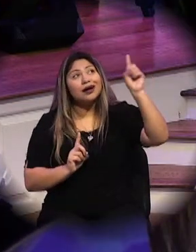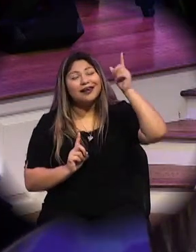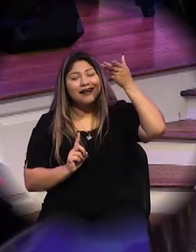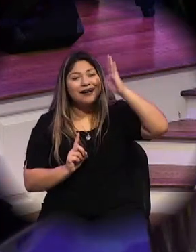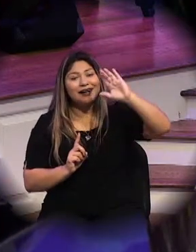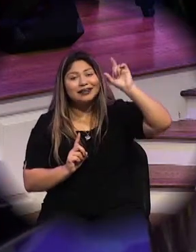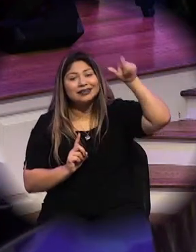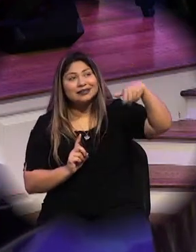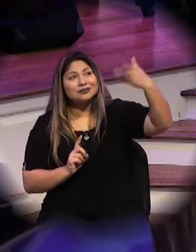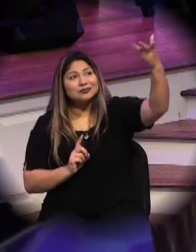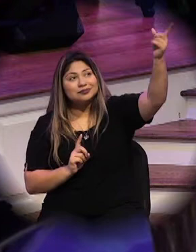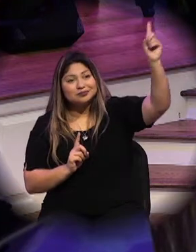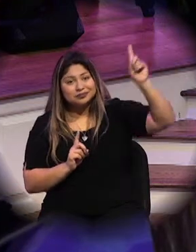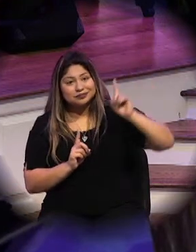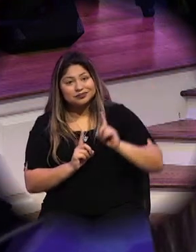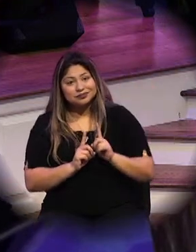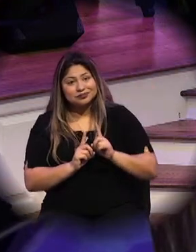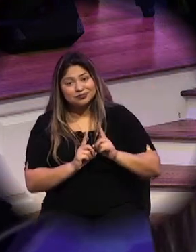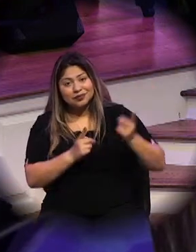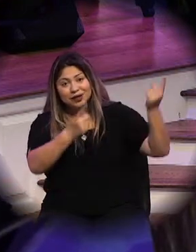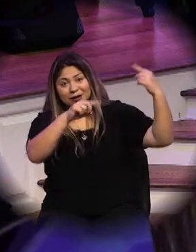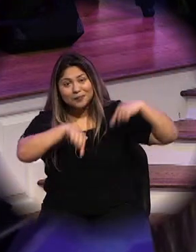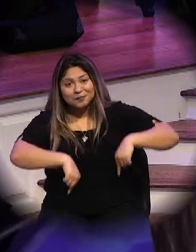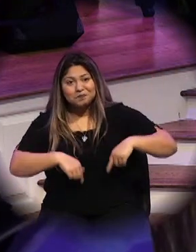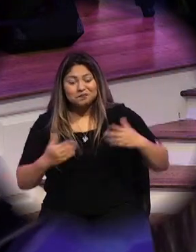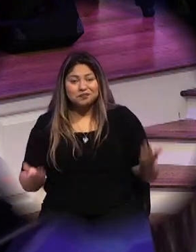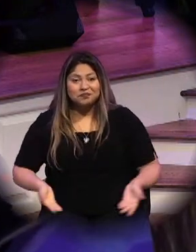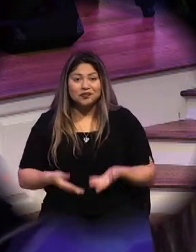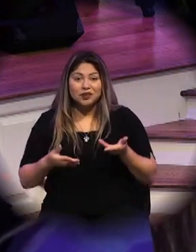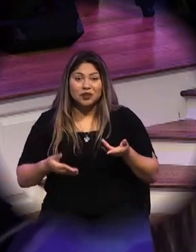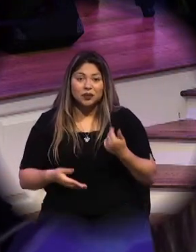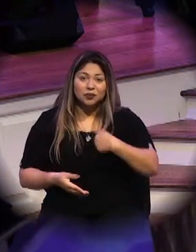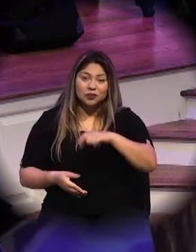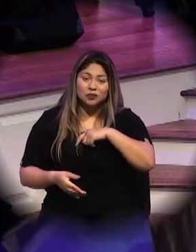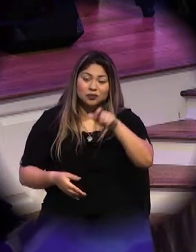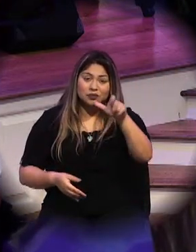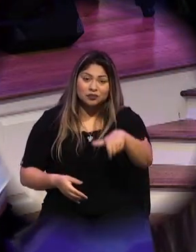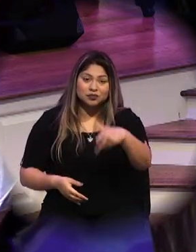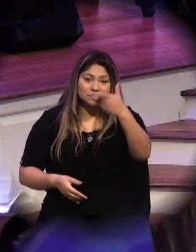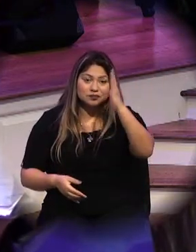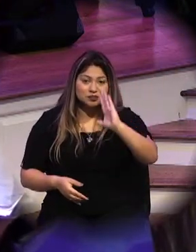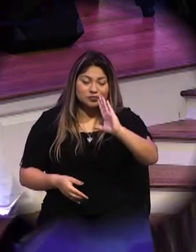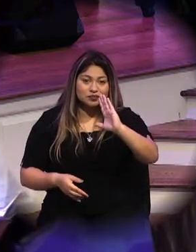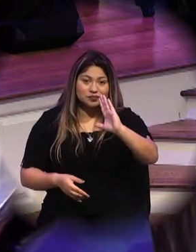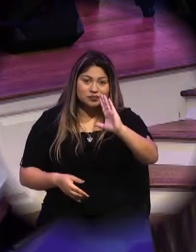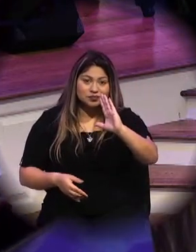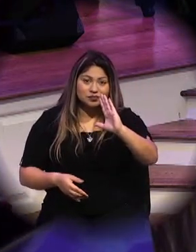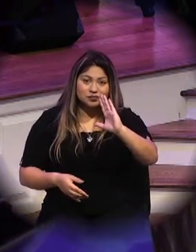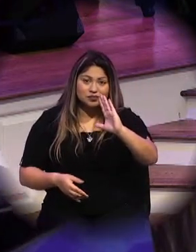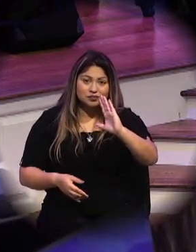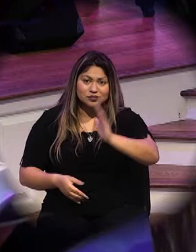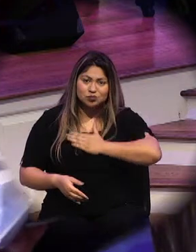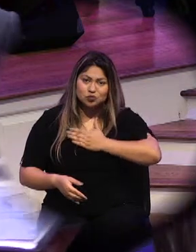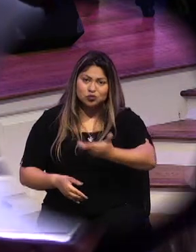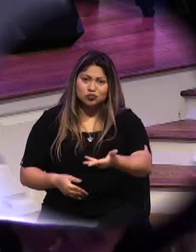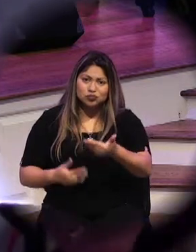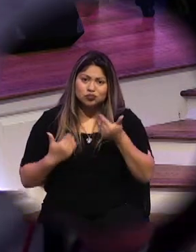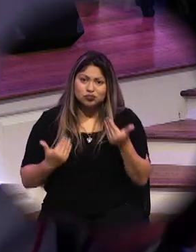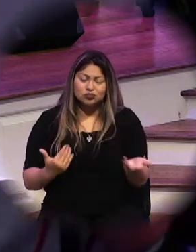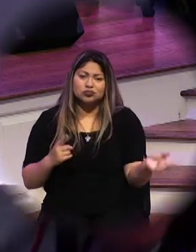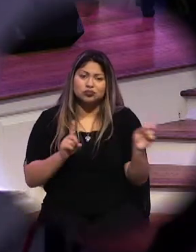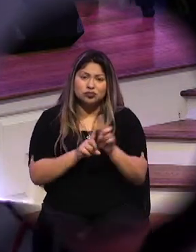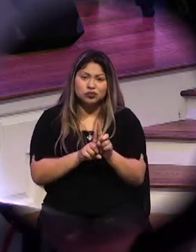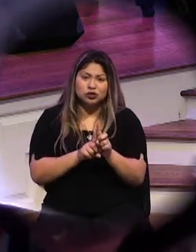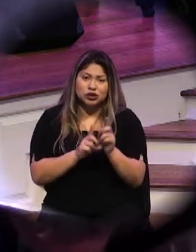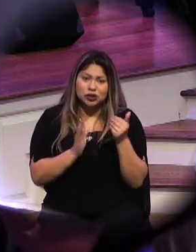to God, we need a God who's willing to move in and be close by, a God who longs